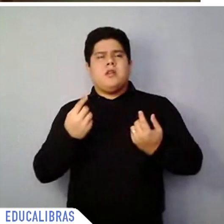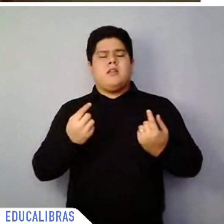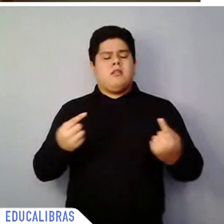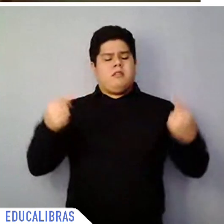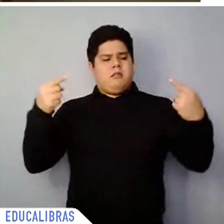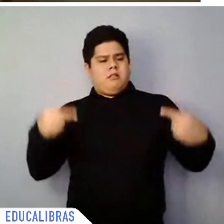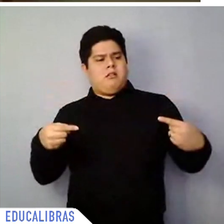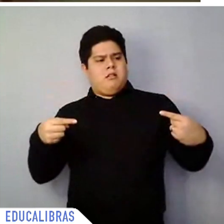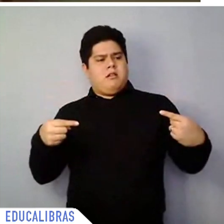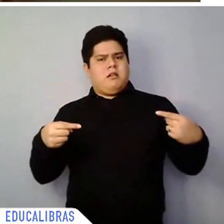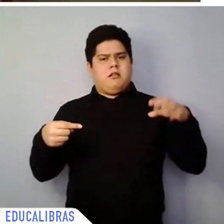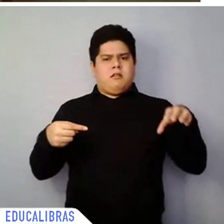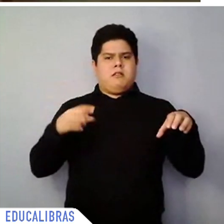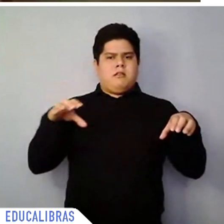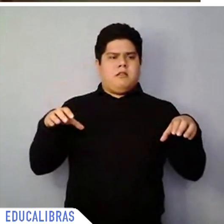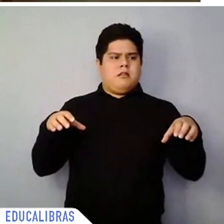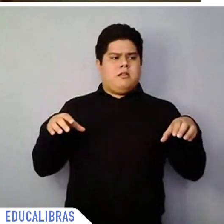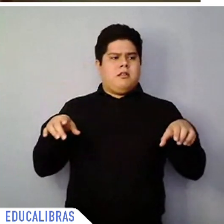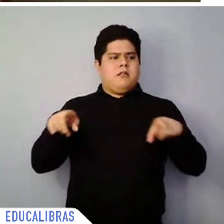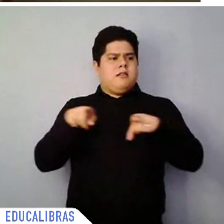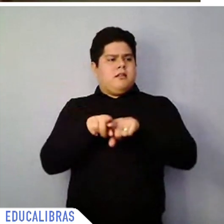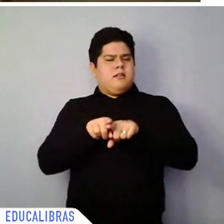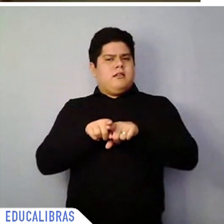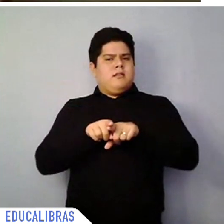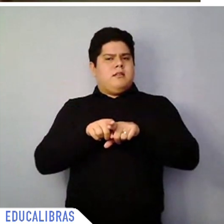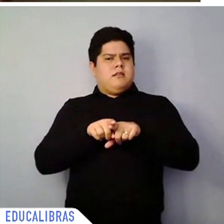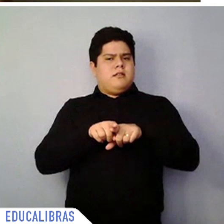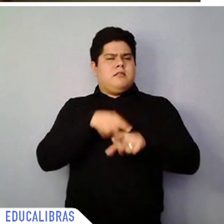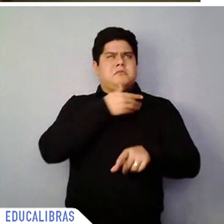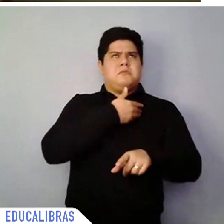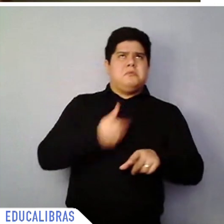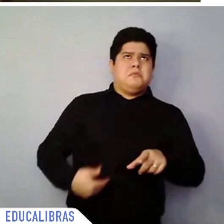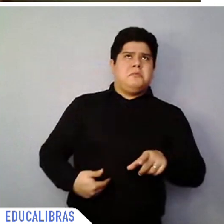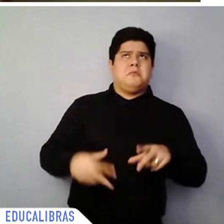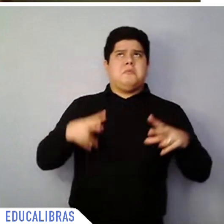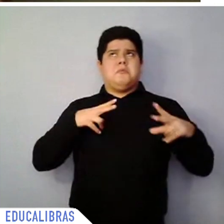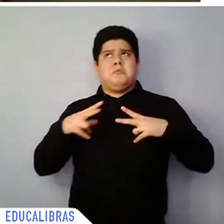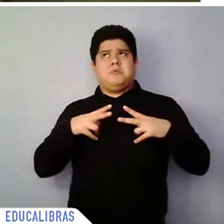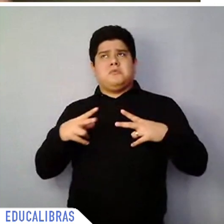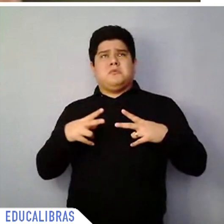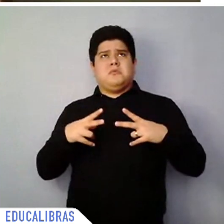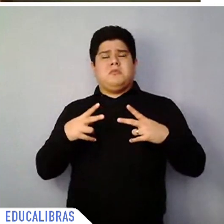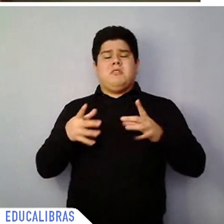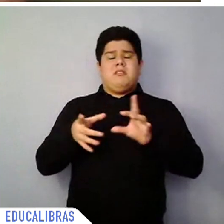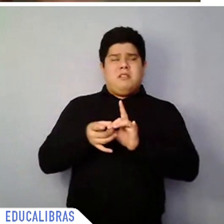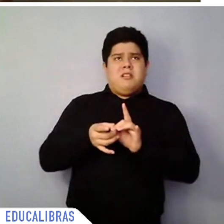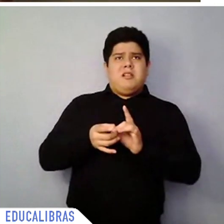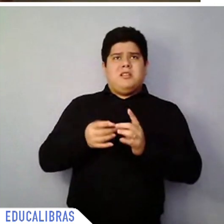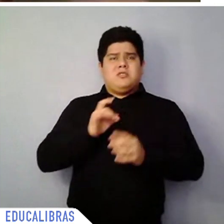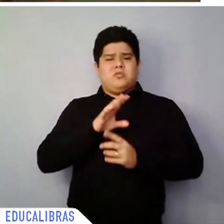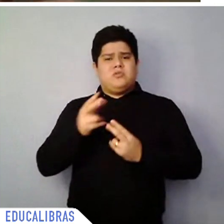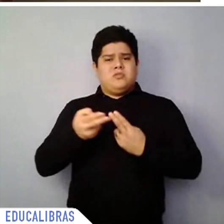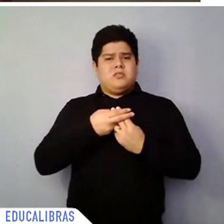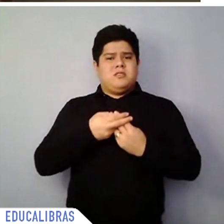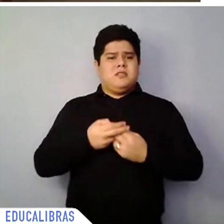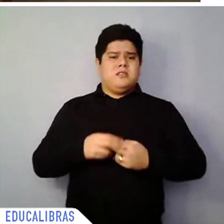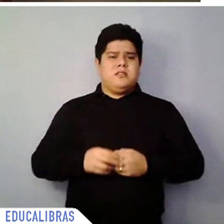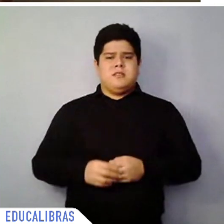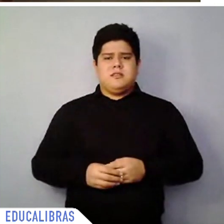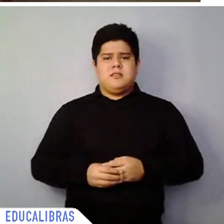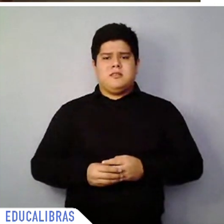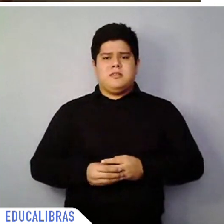genomic surveillance network. I don't think you need to have this contraposition. Would SUS handle